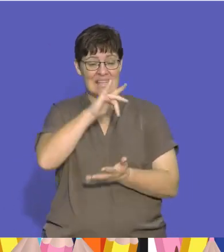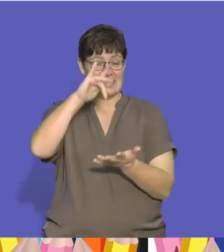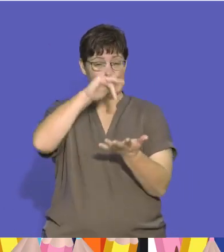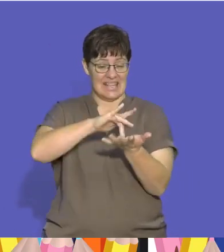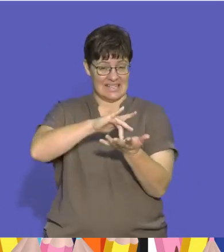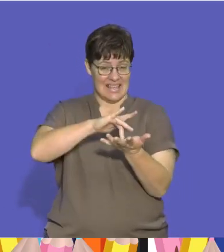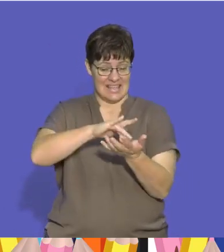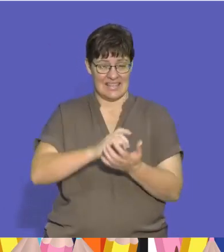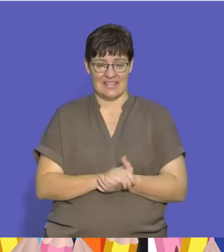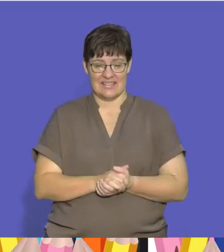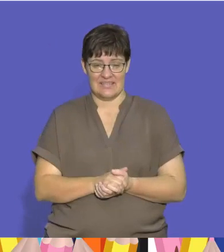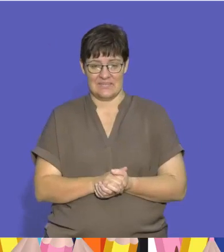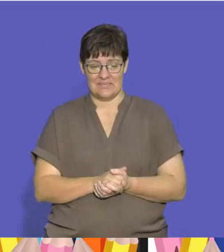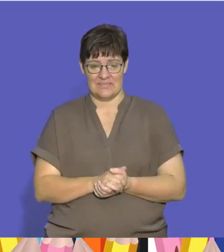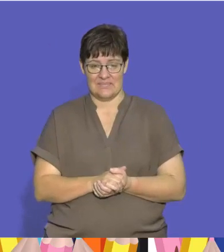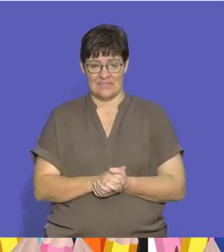center,